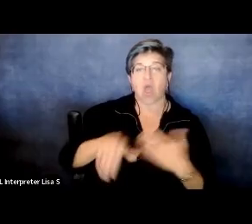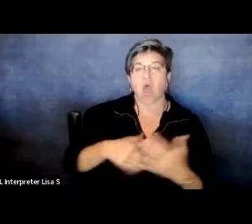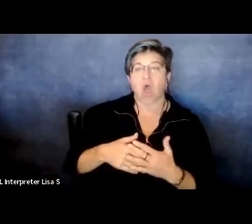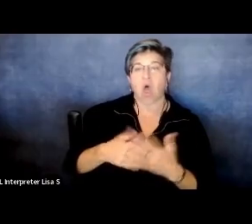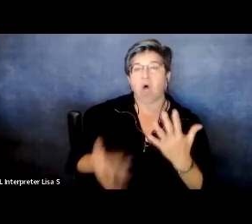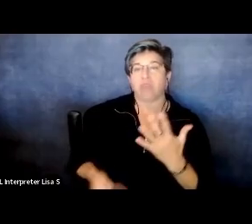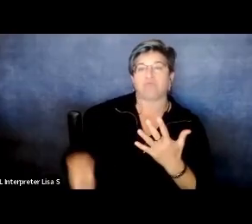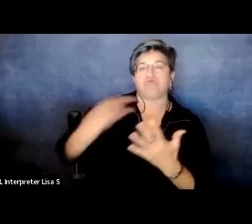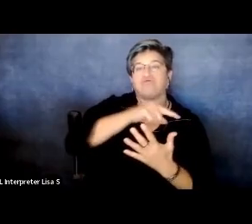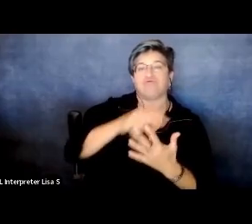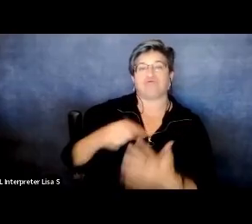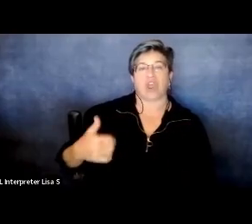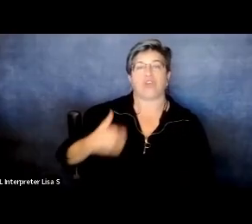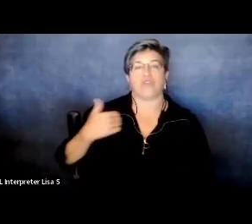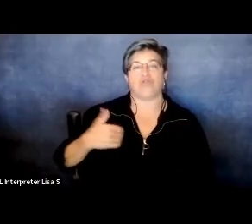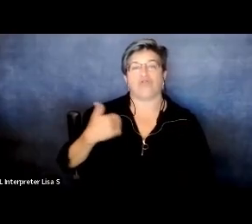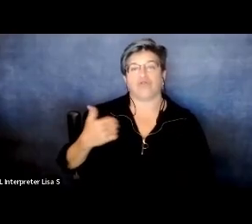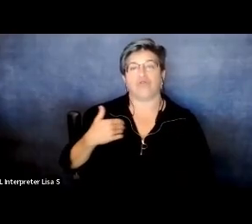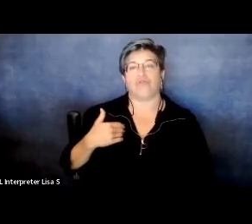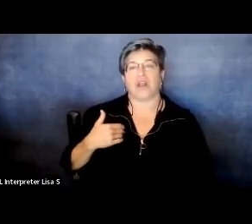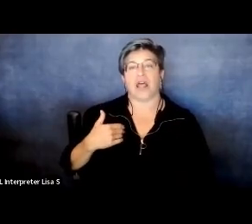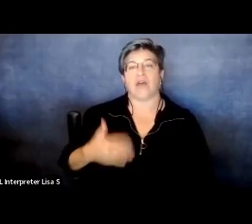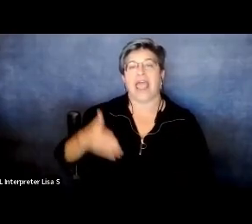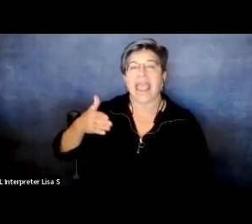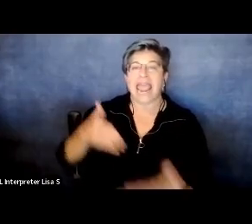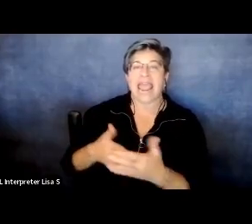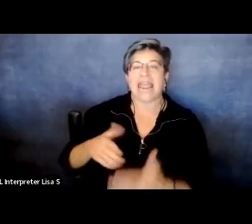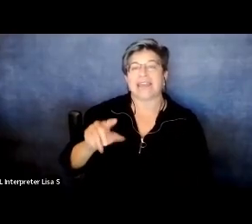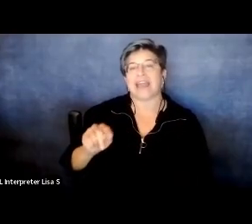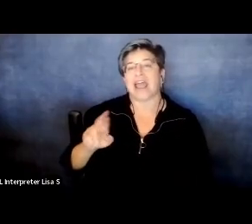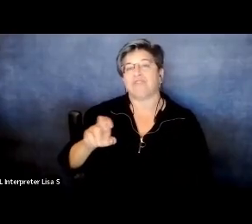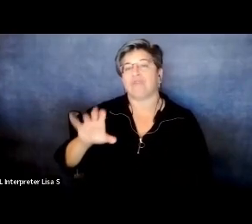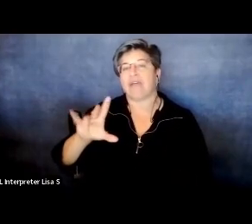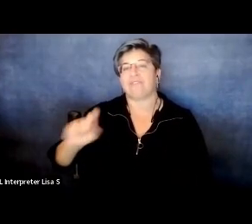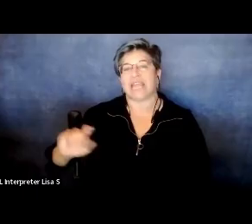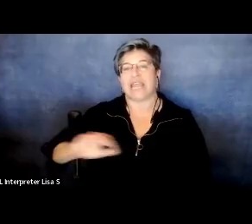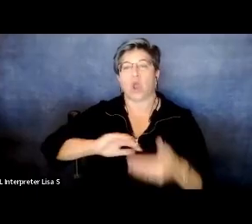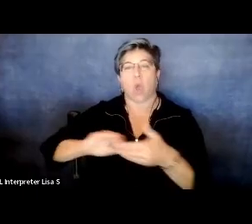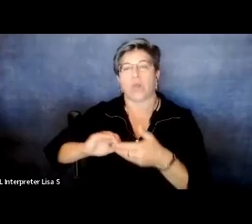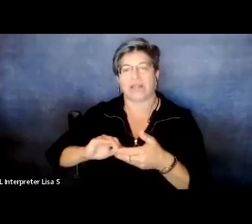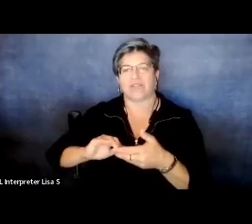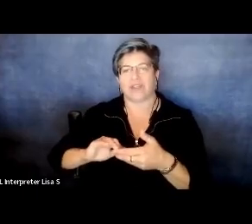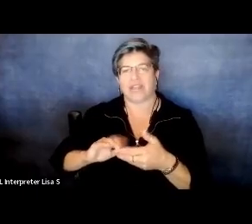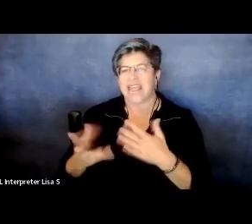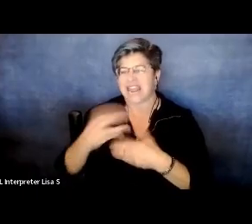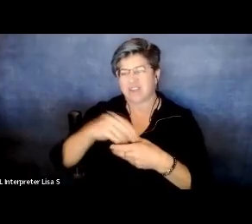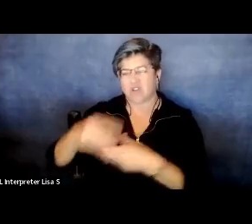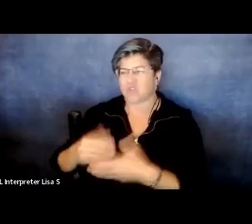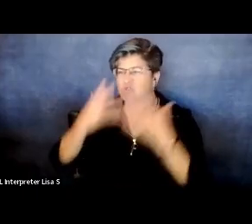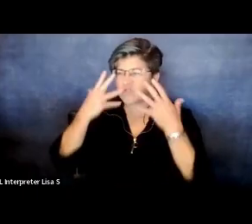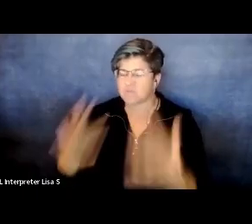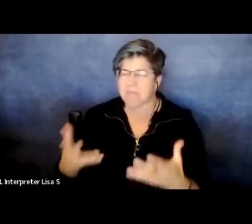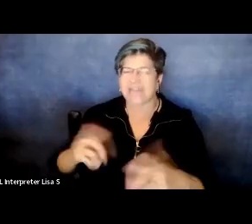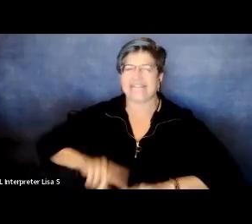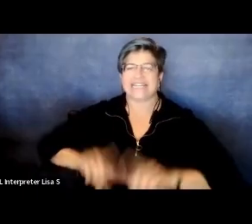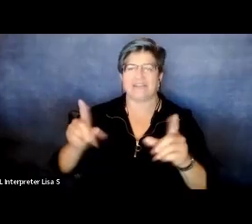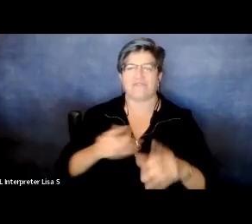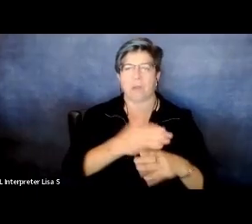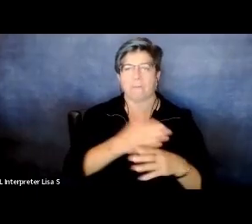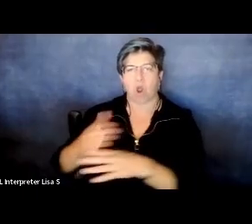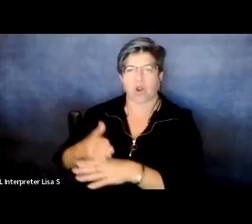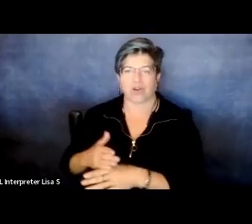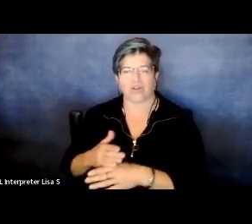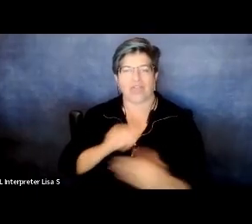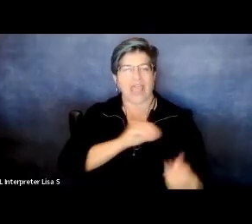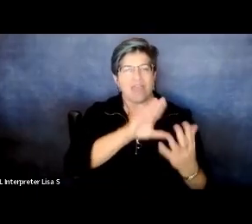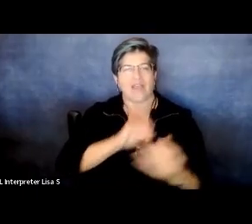of the Juvenile Anti-Trafficking Coalition, and it was made up of so many different partners that tackled issues that